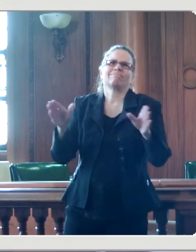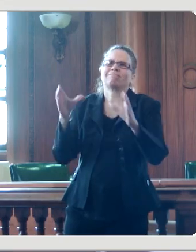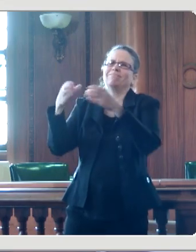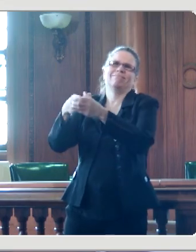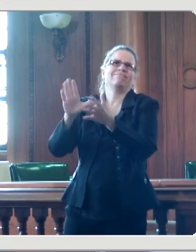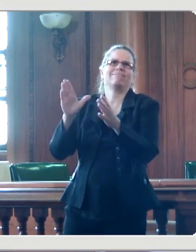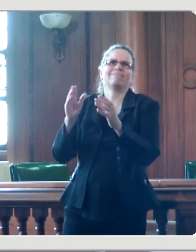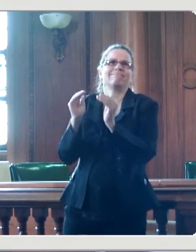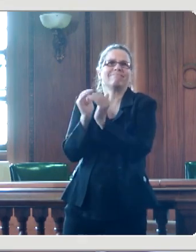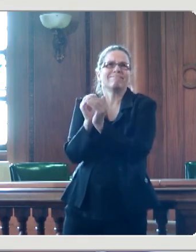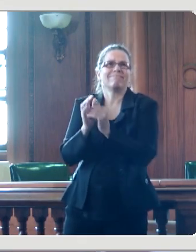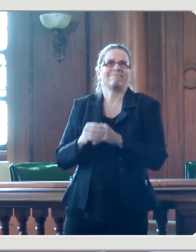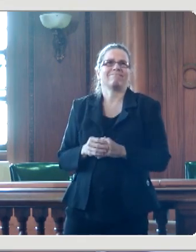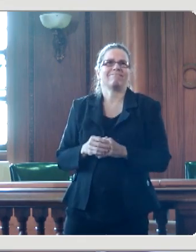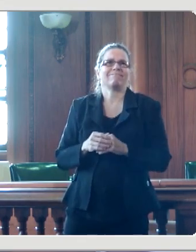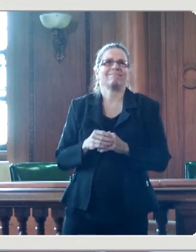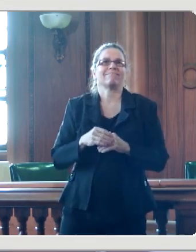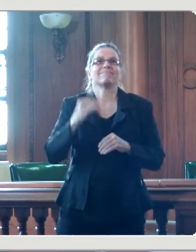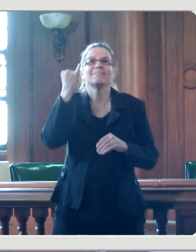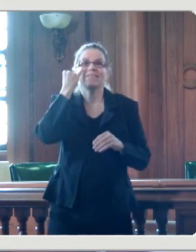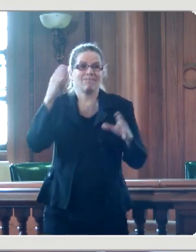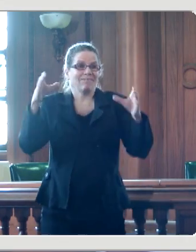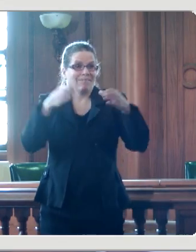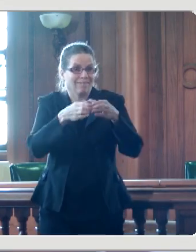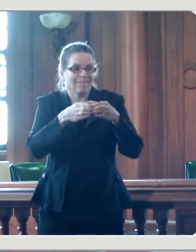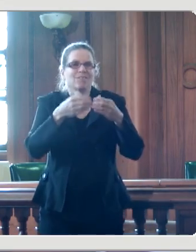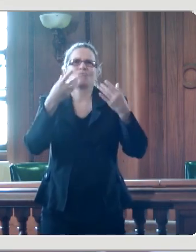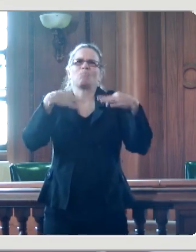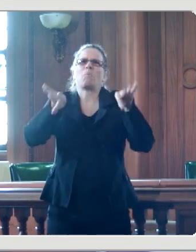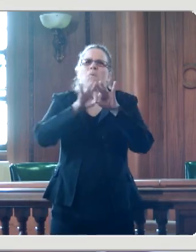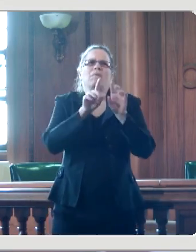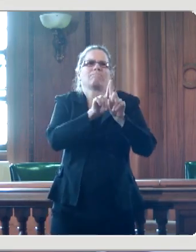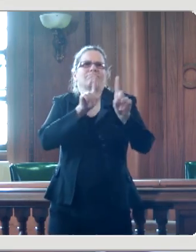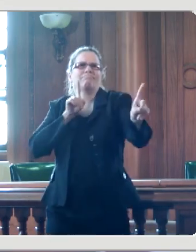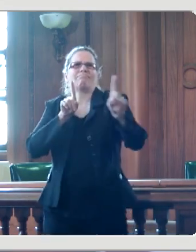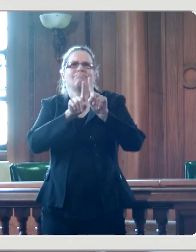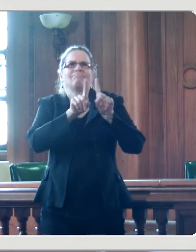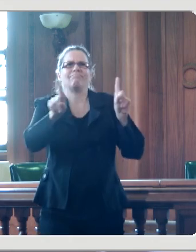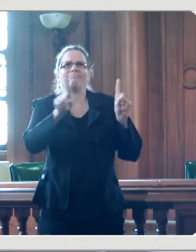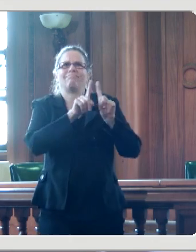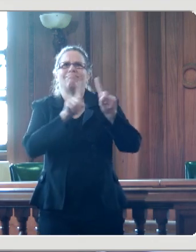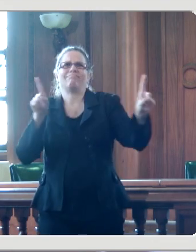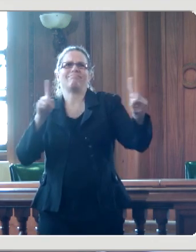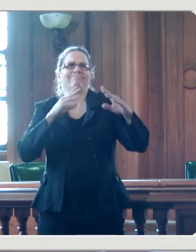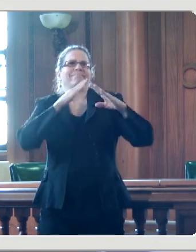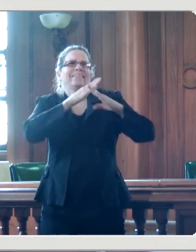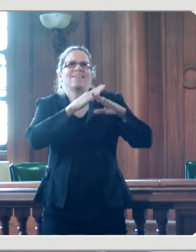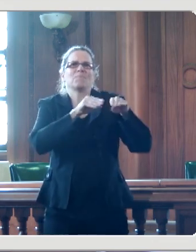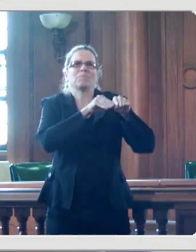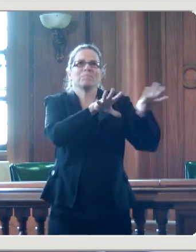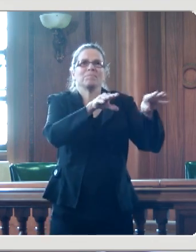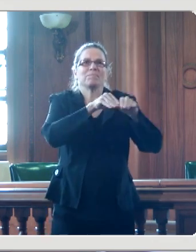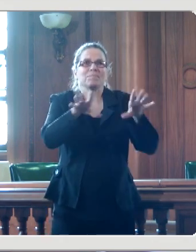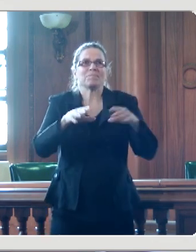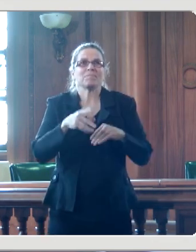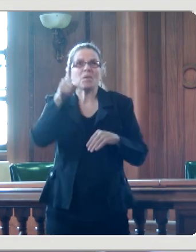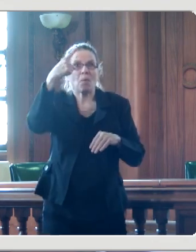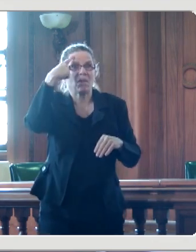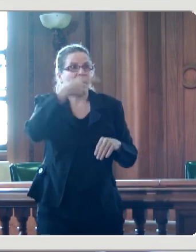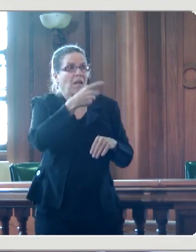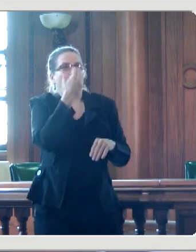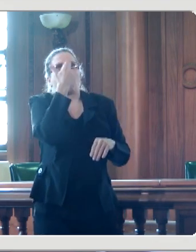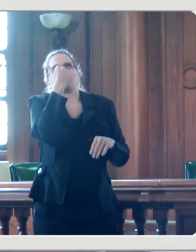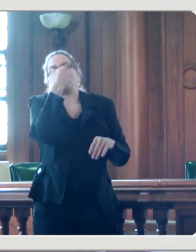is extremely important. I know it might sound silly, but continue to keep washing your hands. If you don't